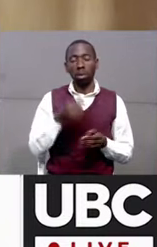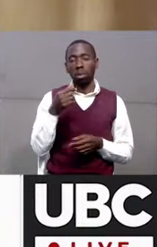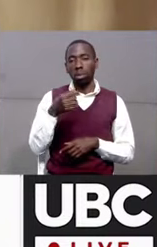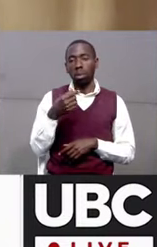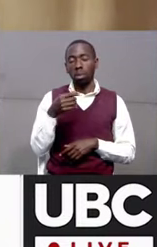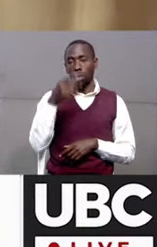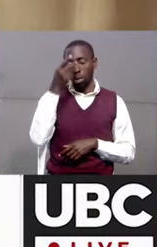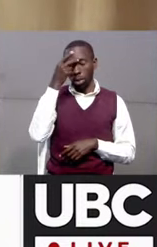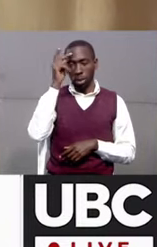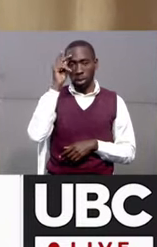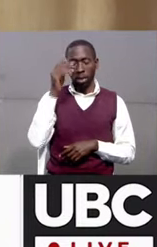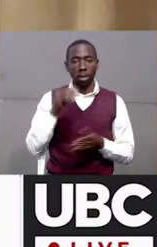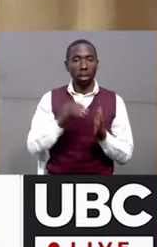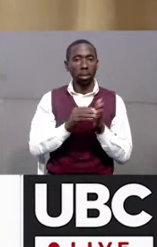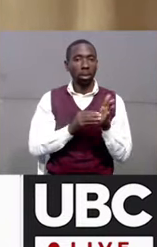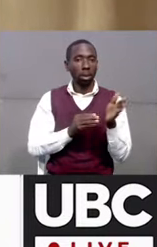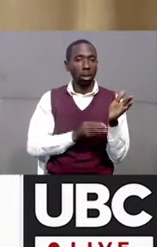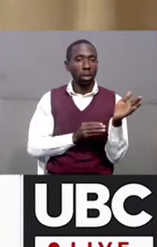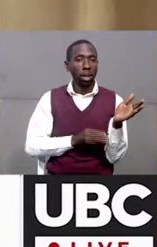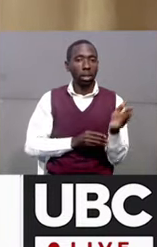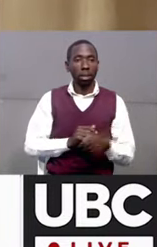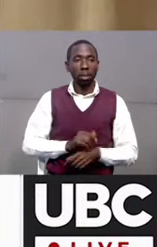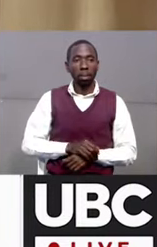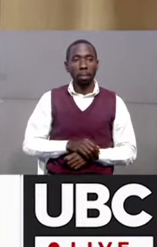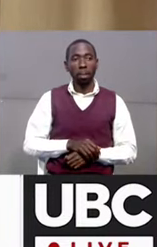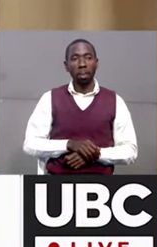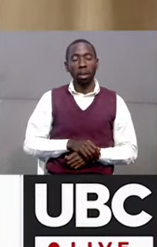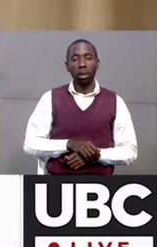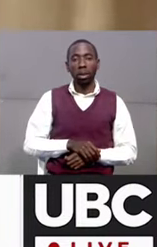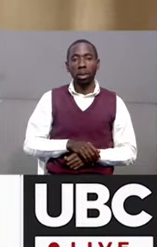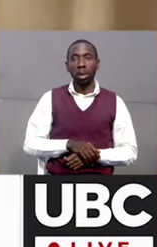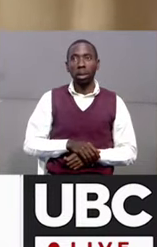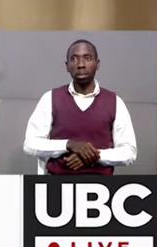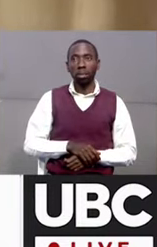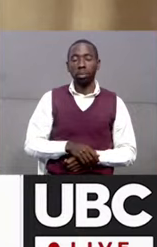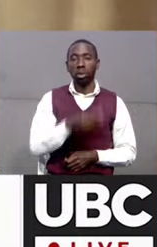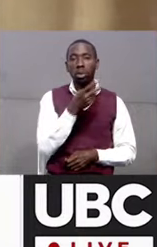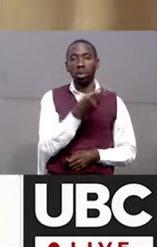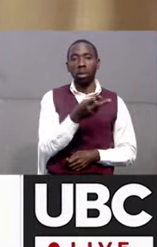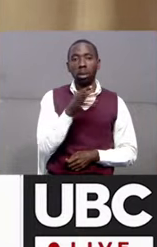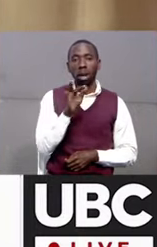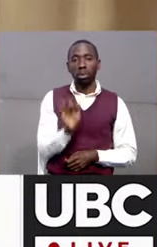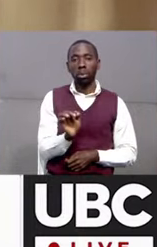statements. So that on 28th,